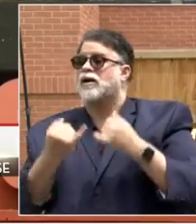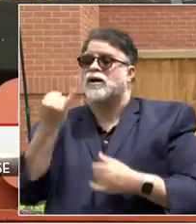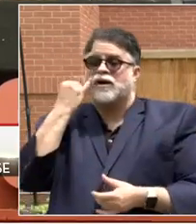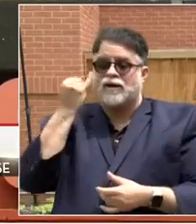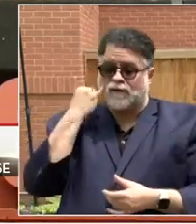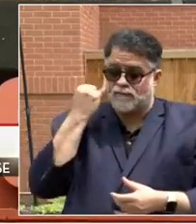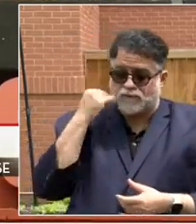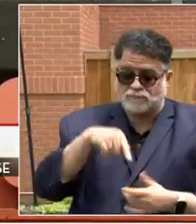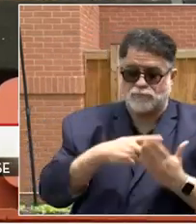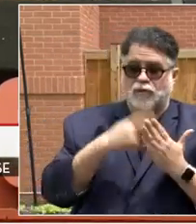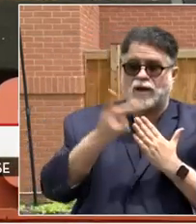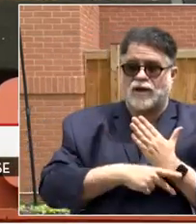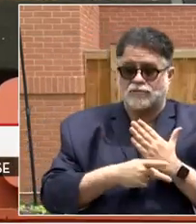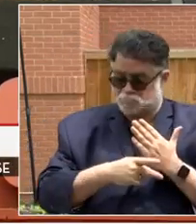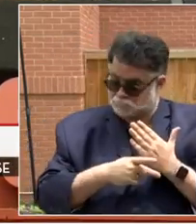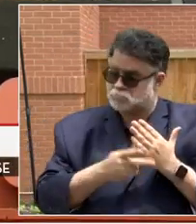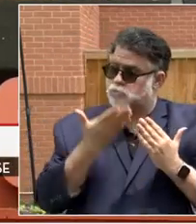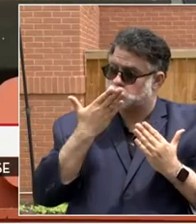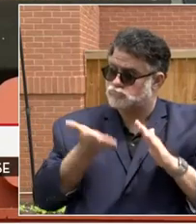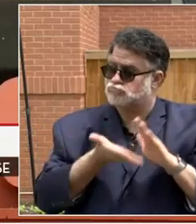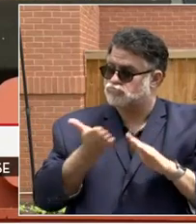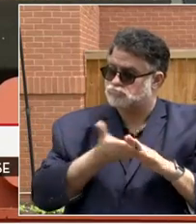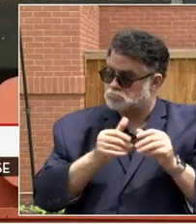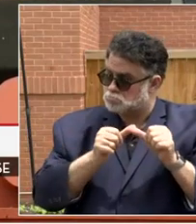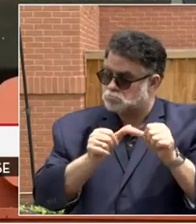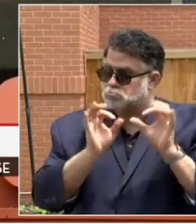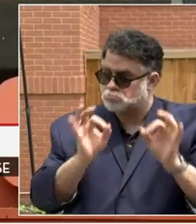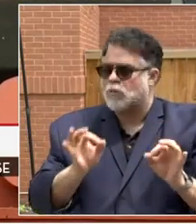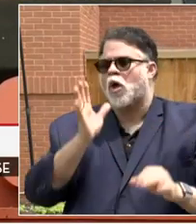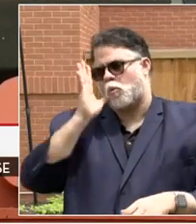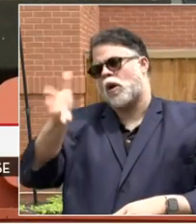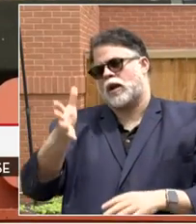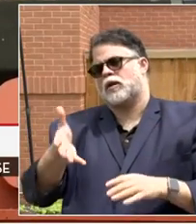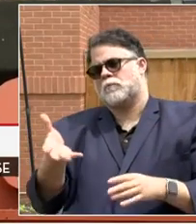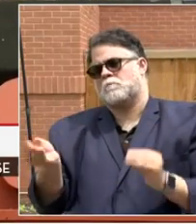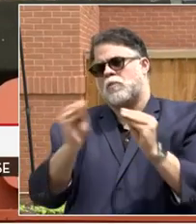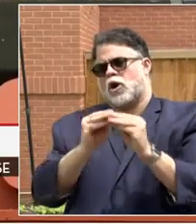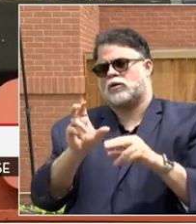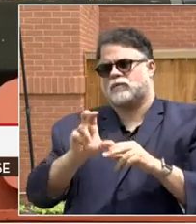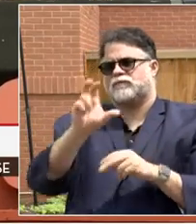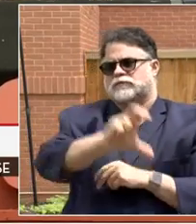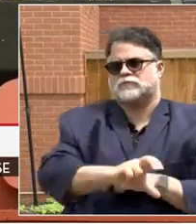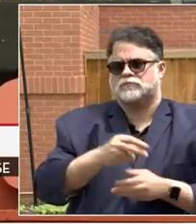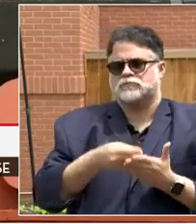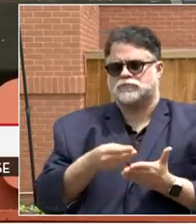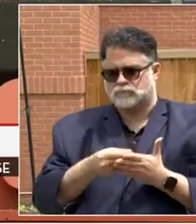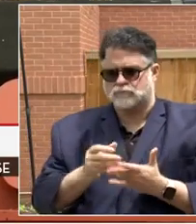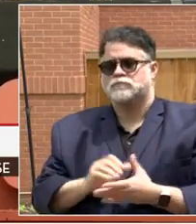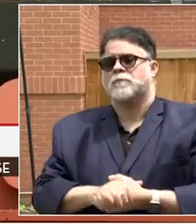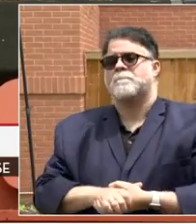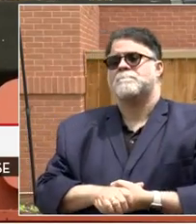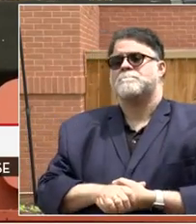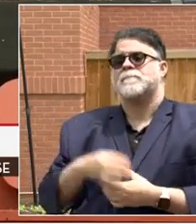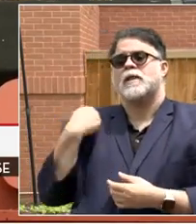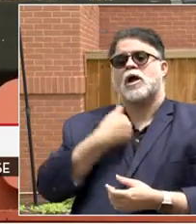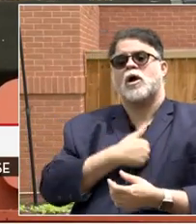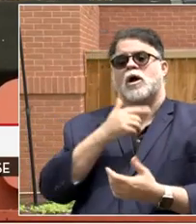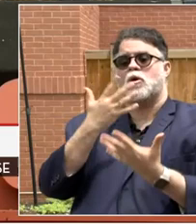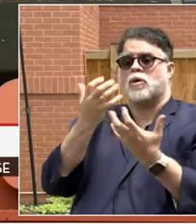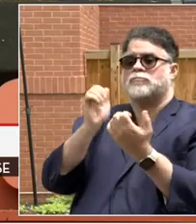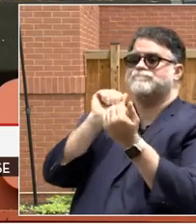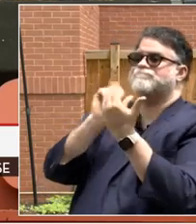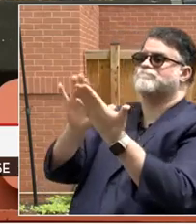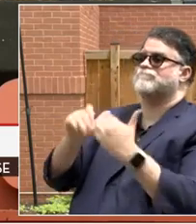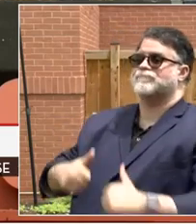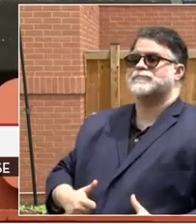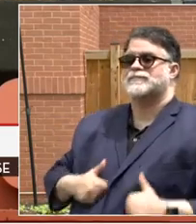be effective, then we'll keep it going. So we want to be able to address our resident who's living in public